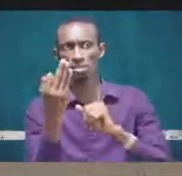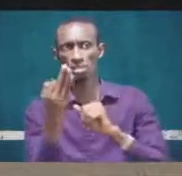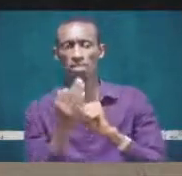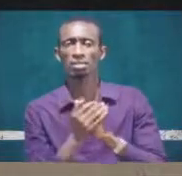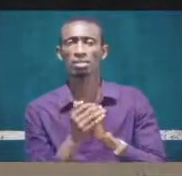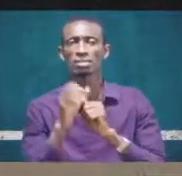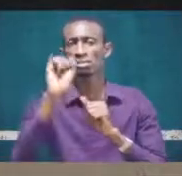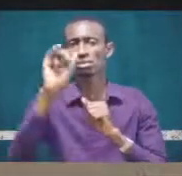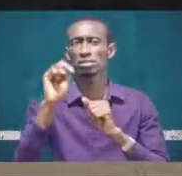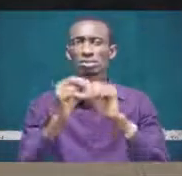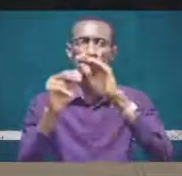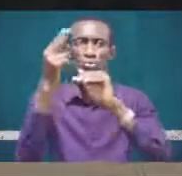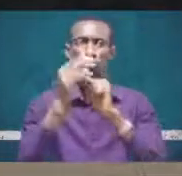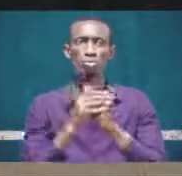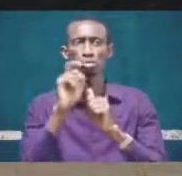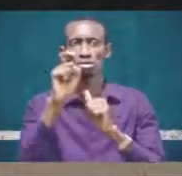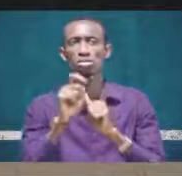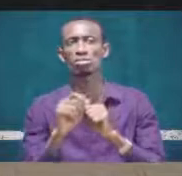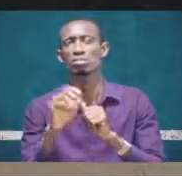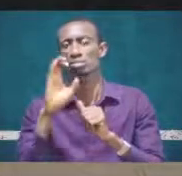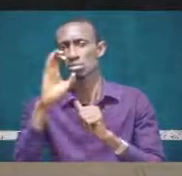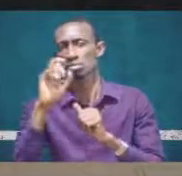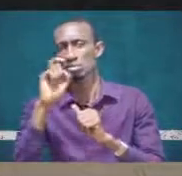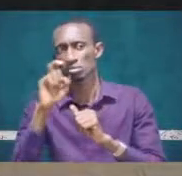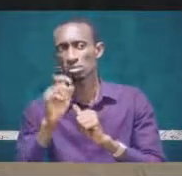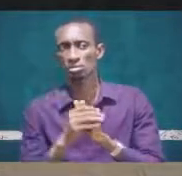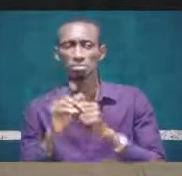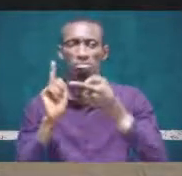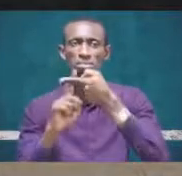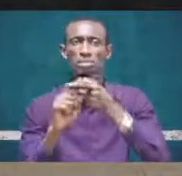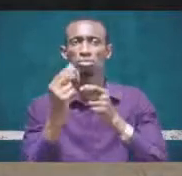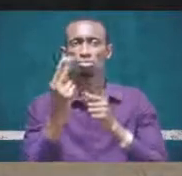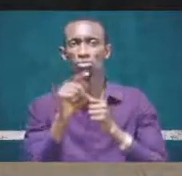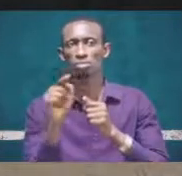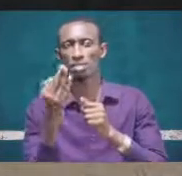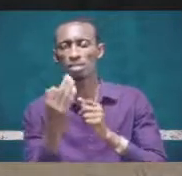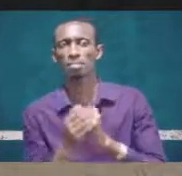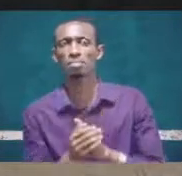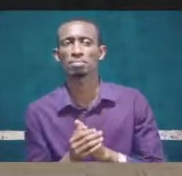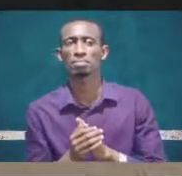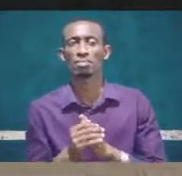sine squared x times cosine x, plus 2 divided by 3,